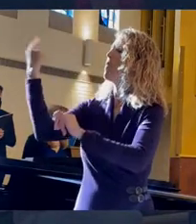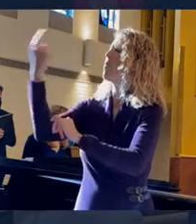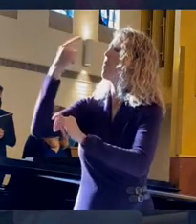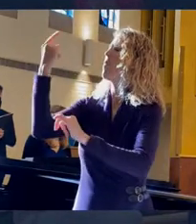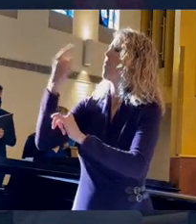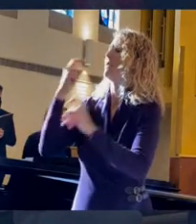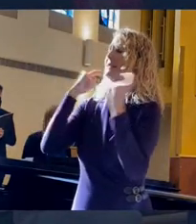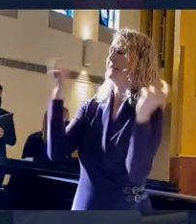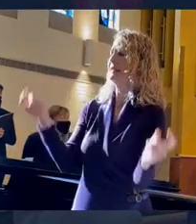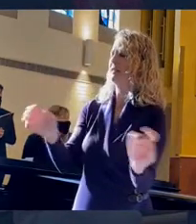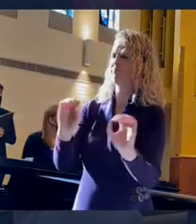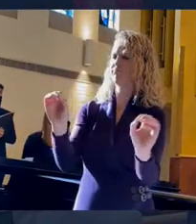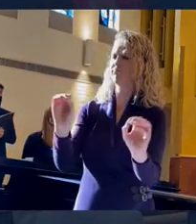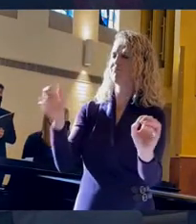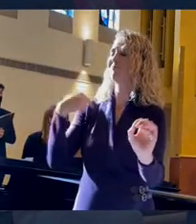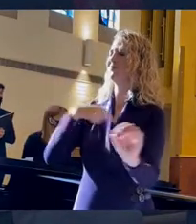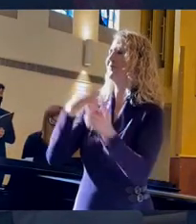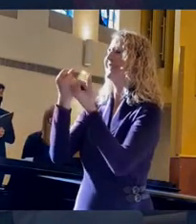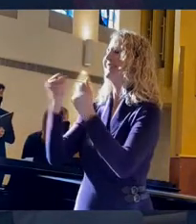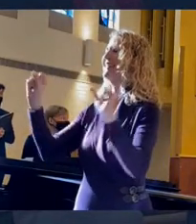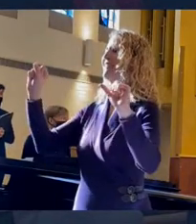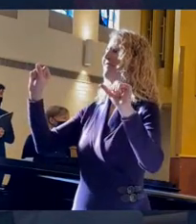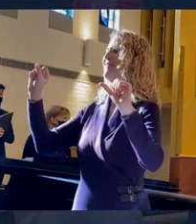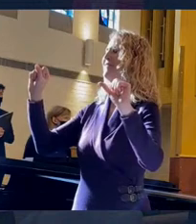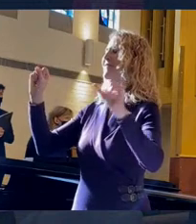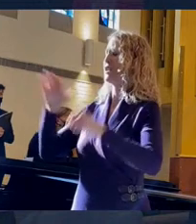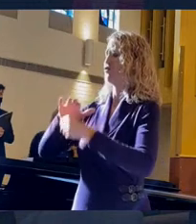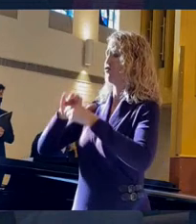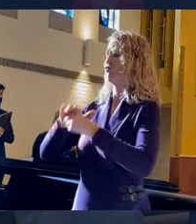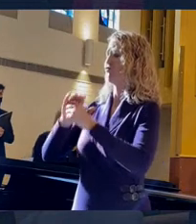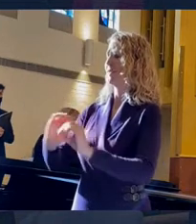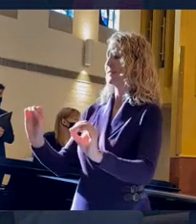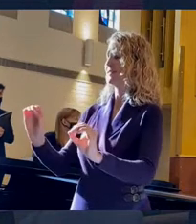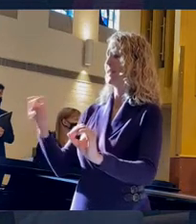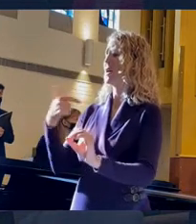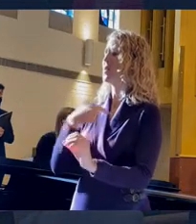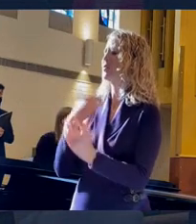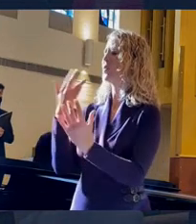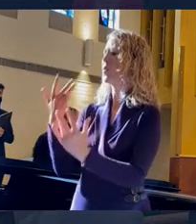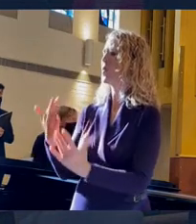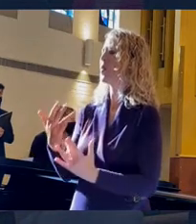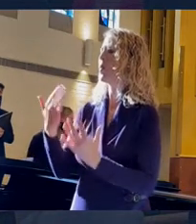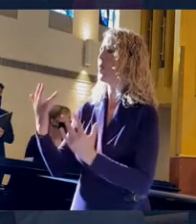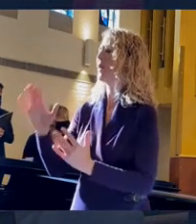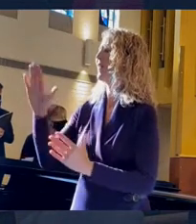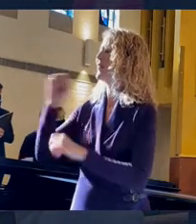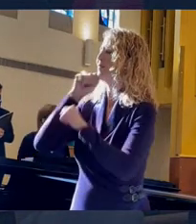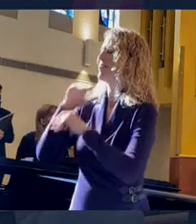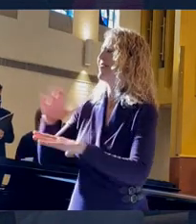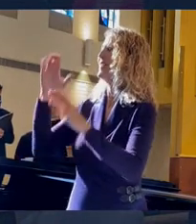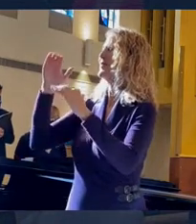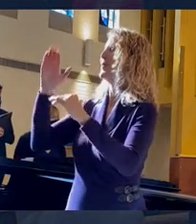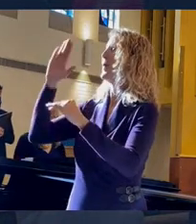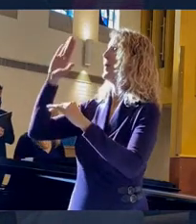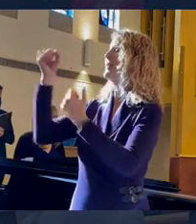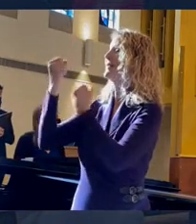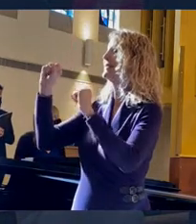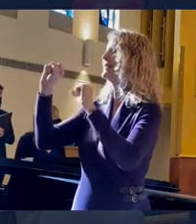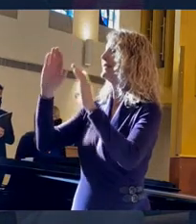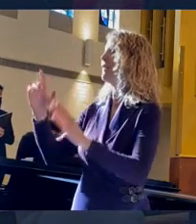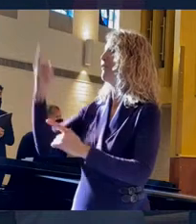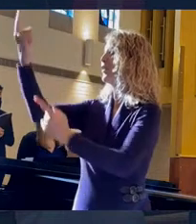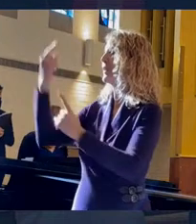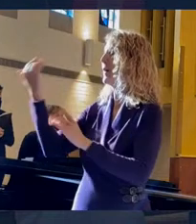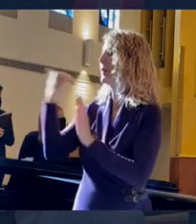always free from sin and safe from all distress, as we await the blessed hope, the coming of our Savior,